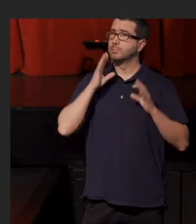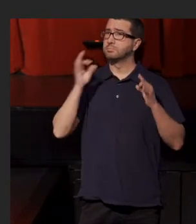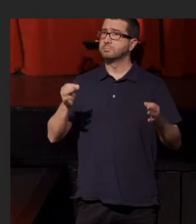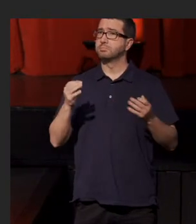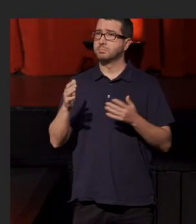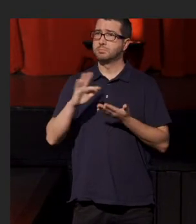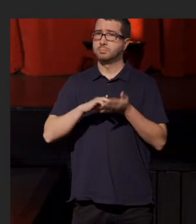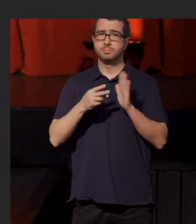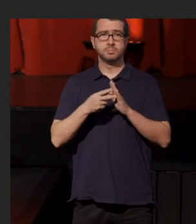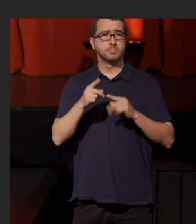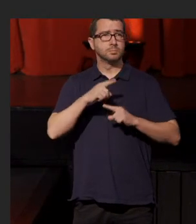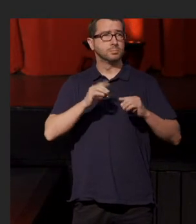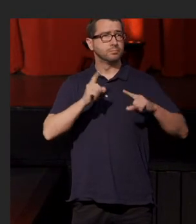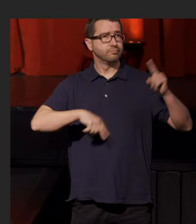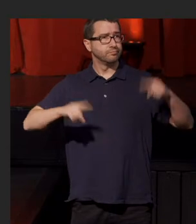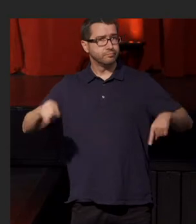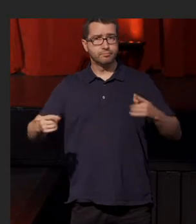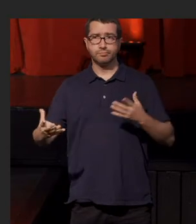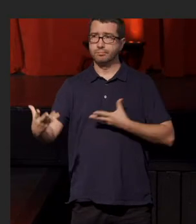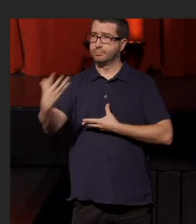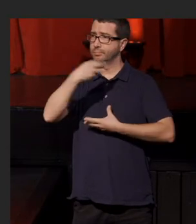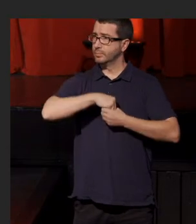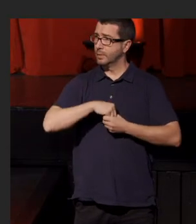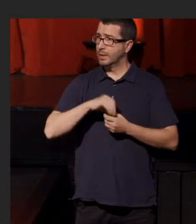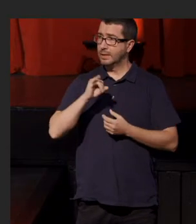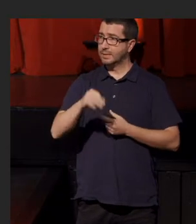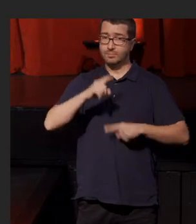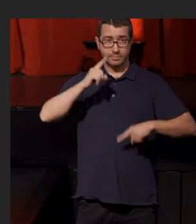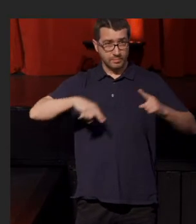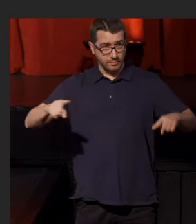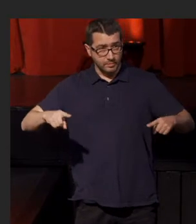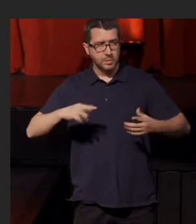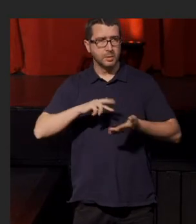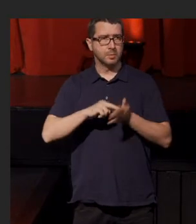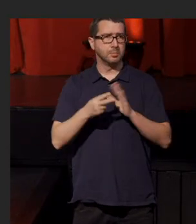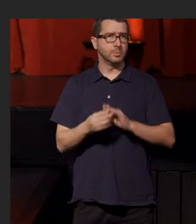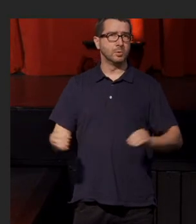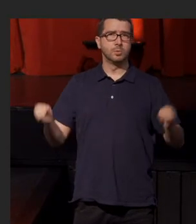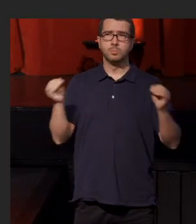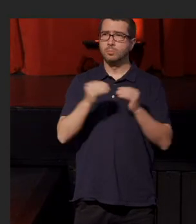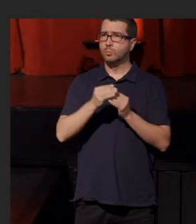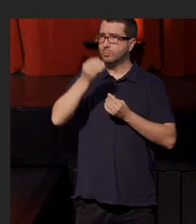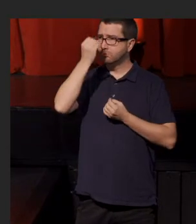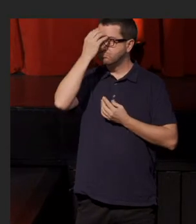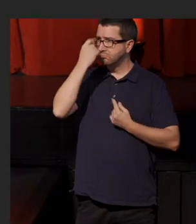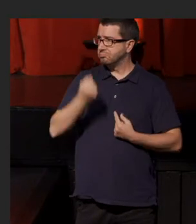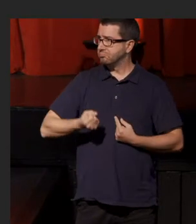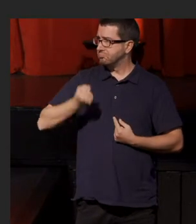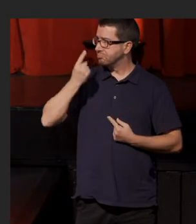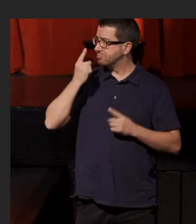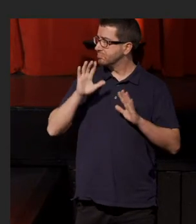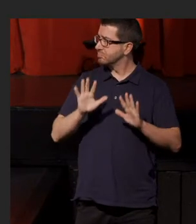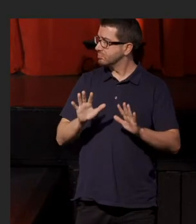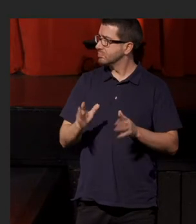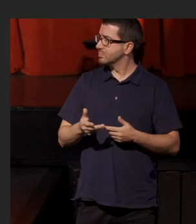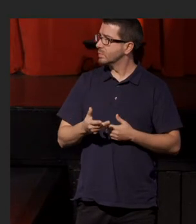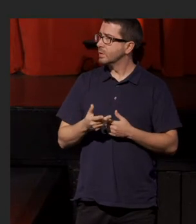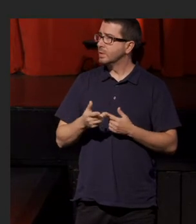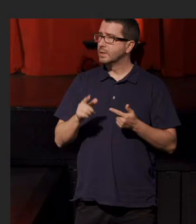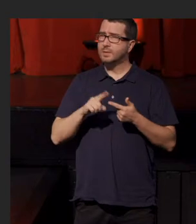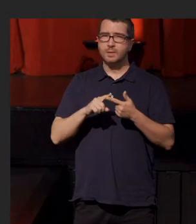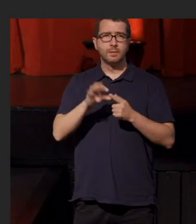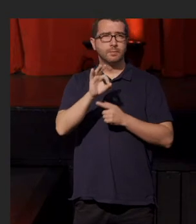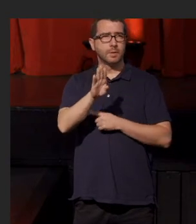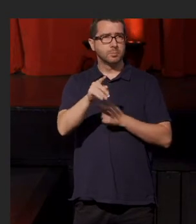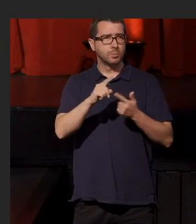opt in, are much more informed. Filter bubbles, same sort of idea. You're on the internet, you're using Facebook,